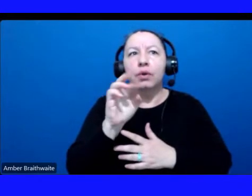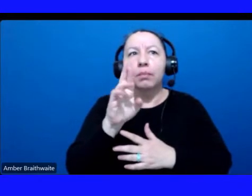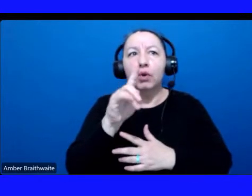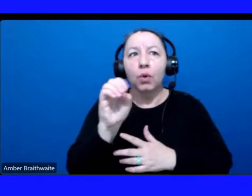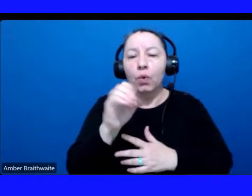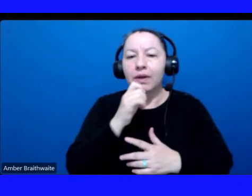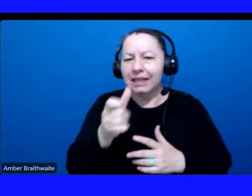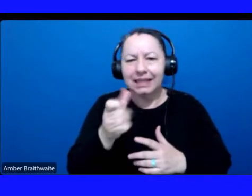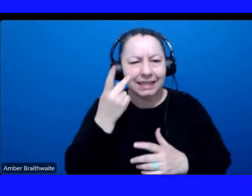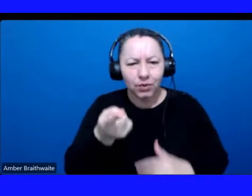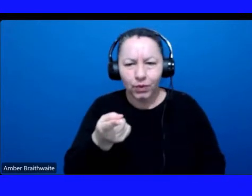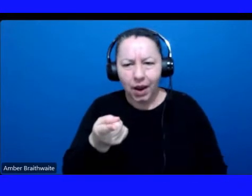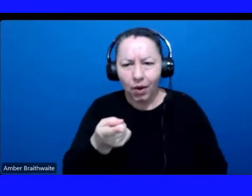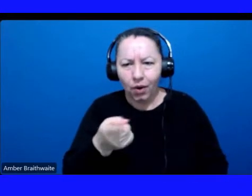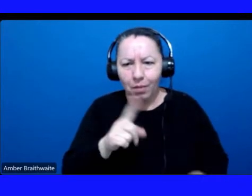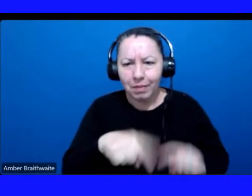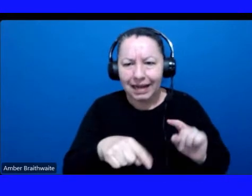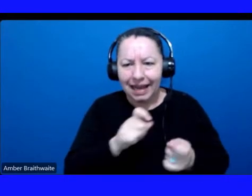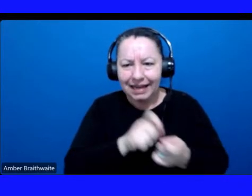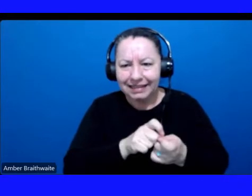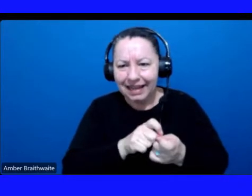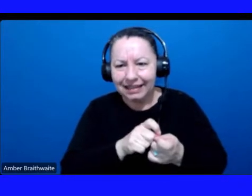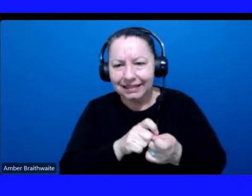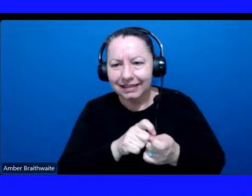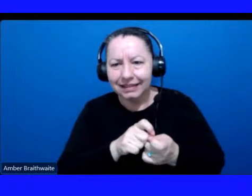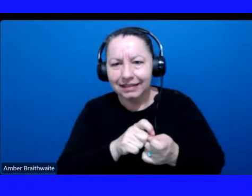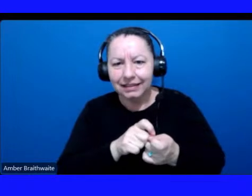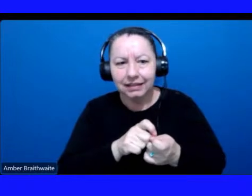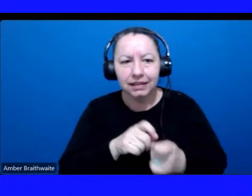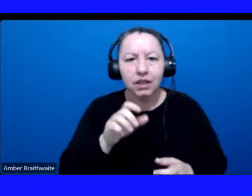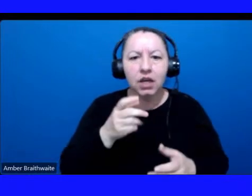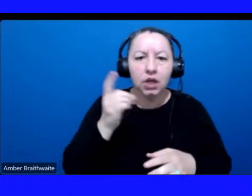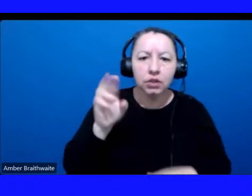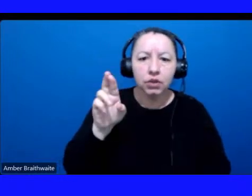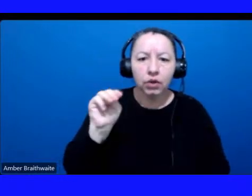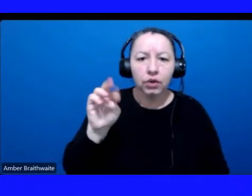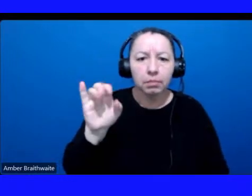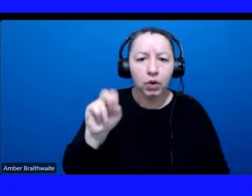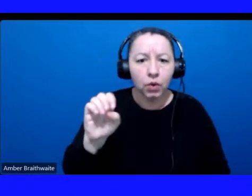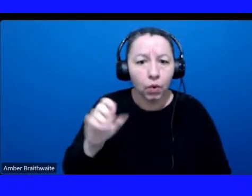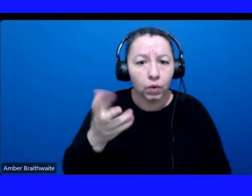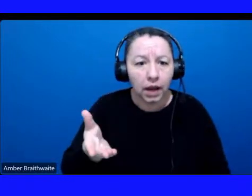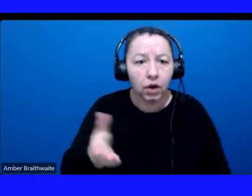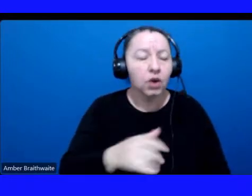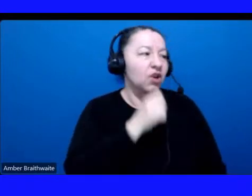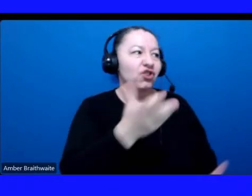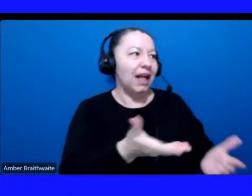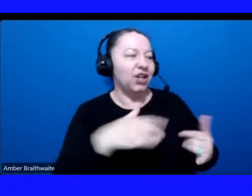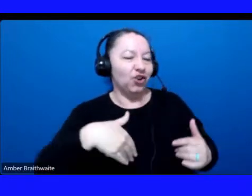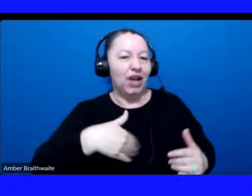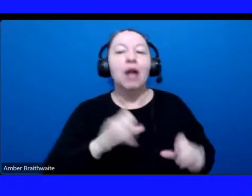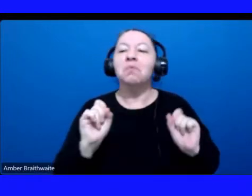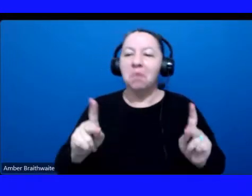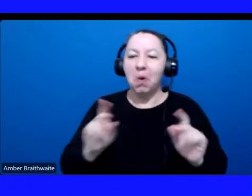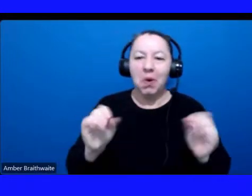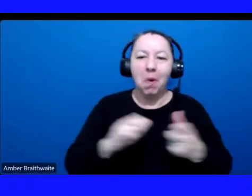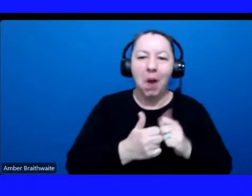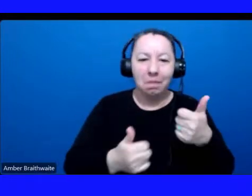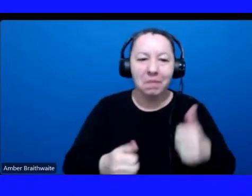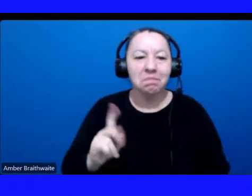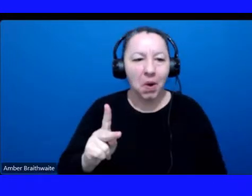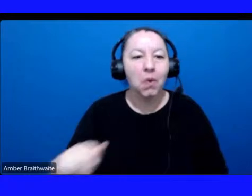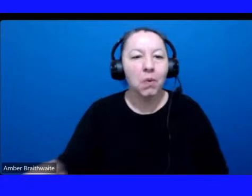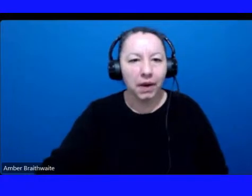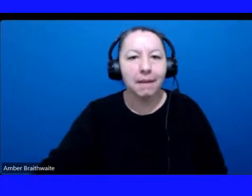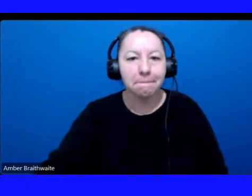So Dr. Yang. Good morning. Good morning. Thank you. I actually wanted to introduce Ellie Epstein, who is responsible